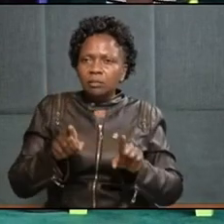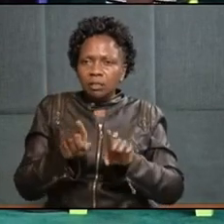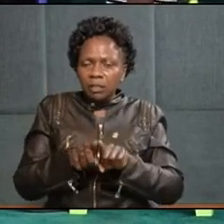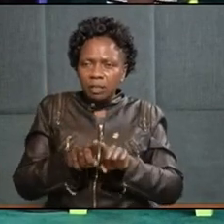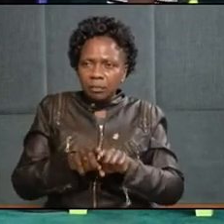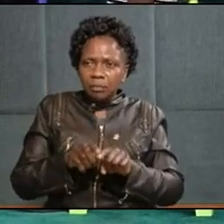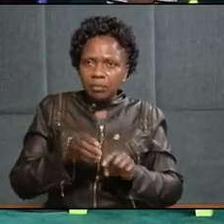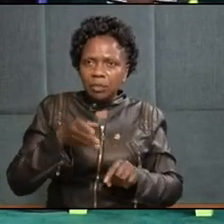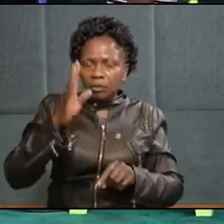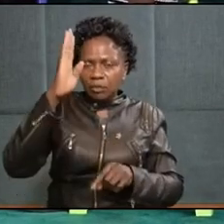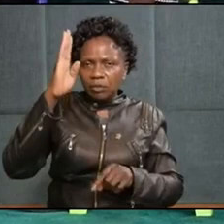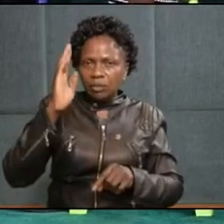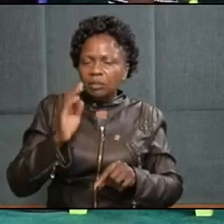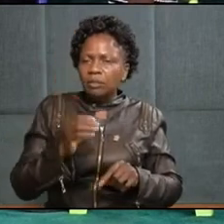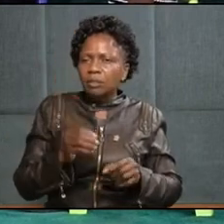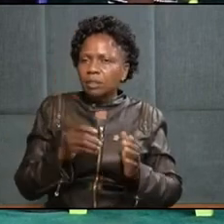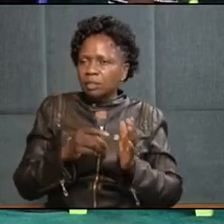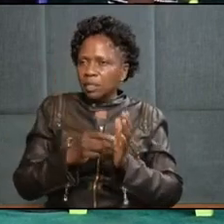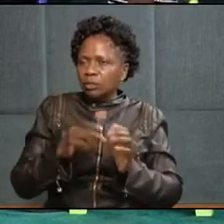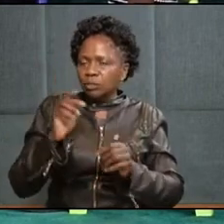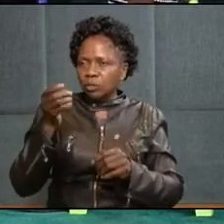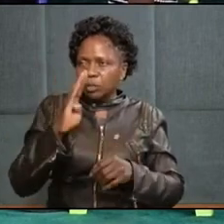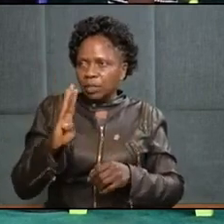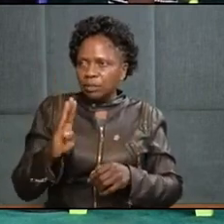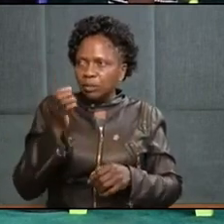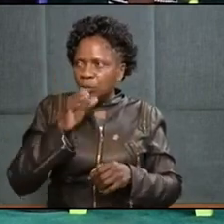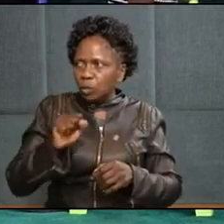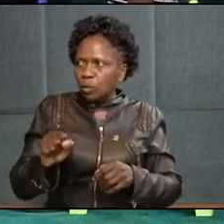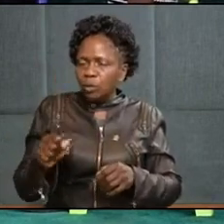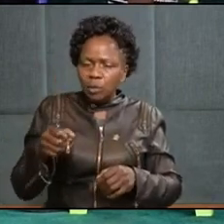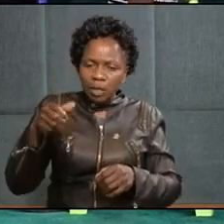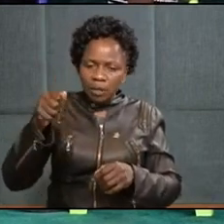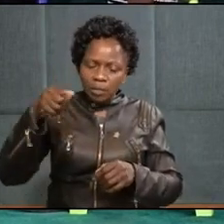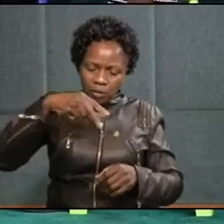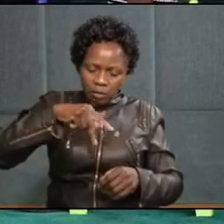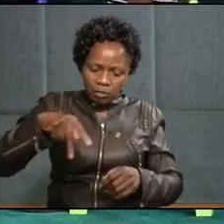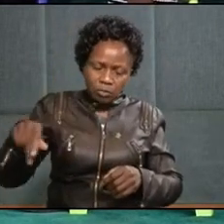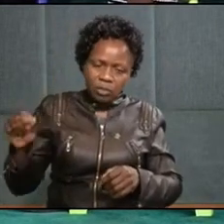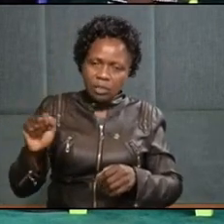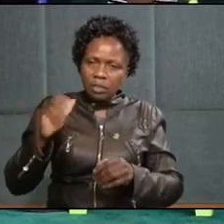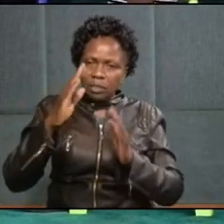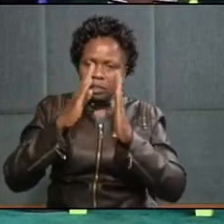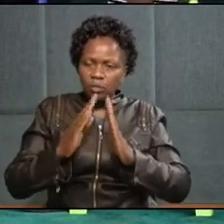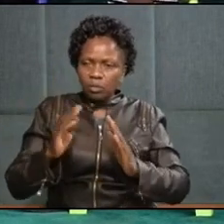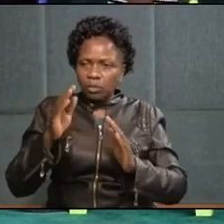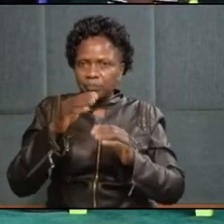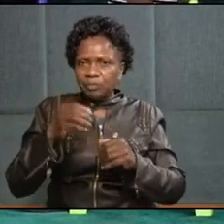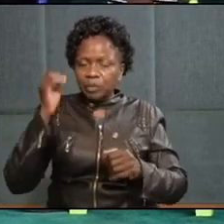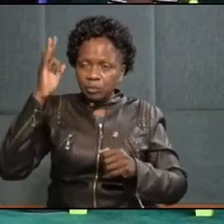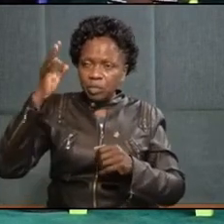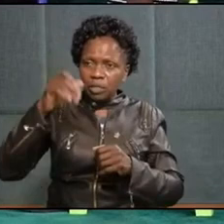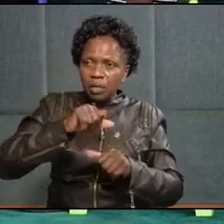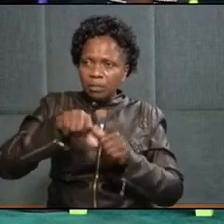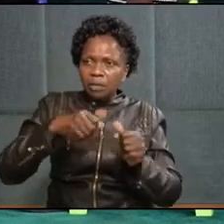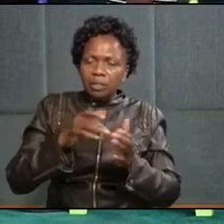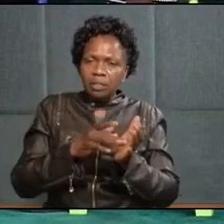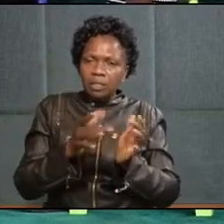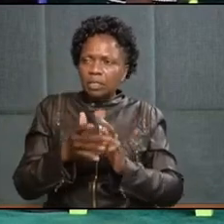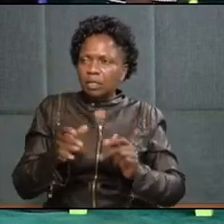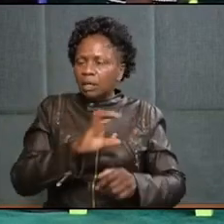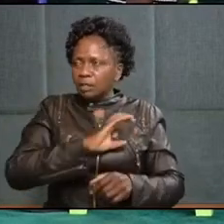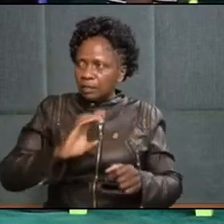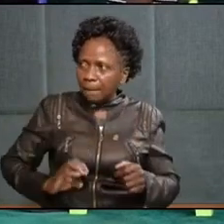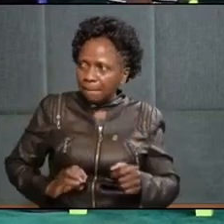as God designed it to be. And so, Apollos went to the synagogue to preach boldly about Jesus